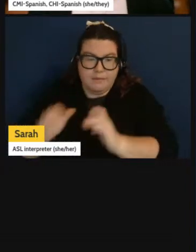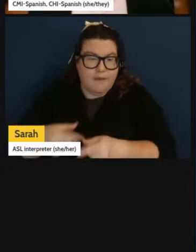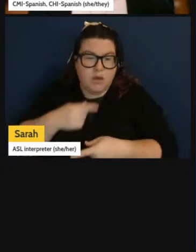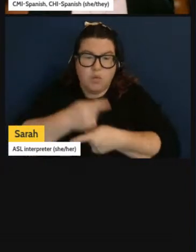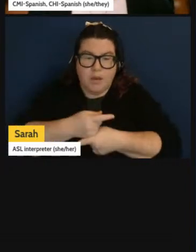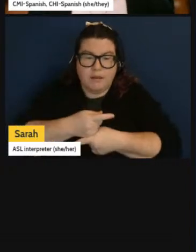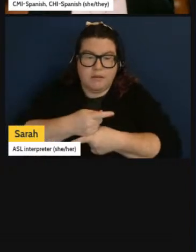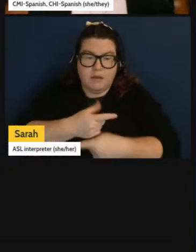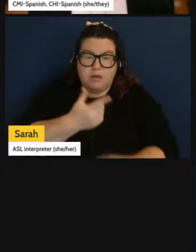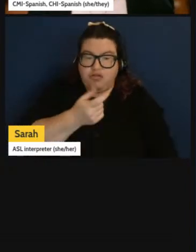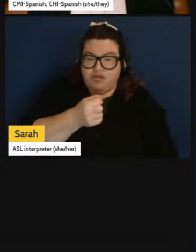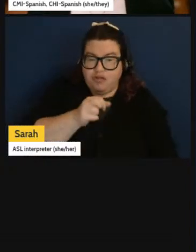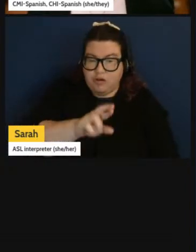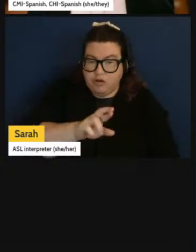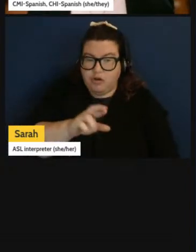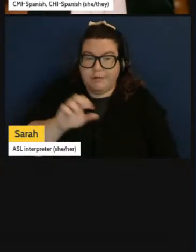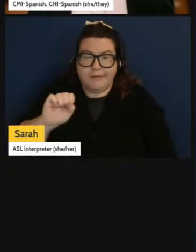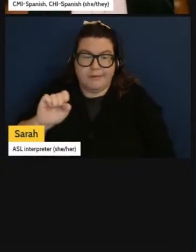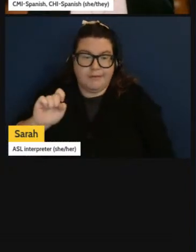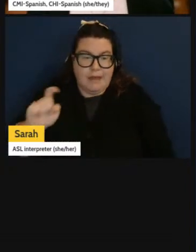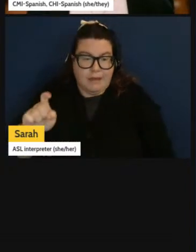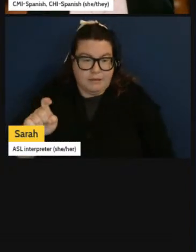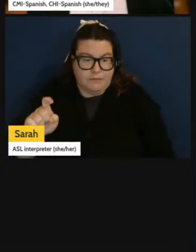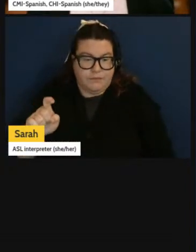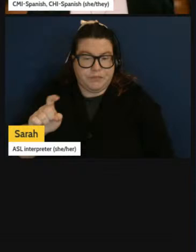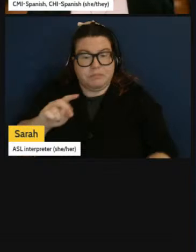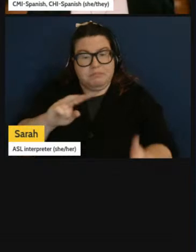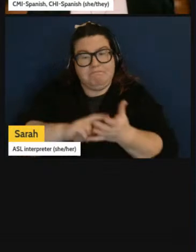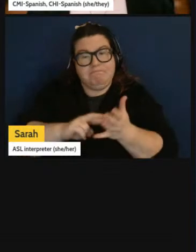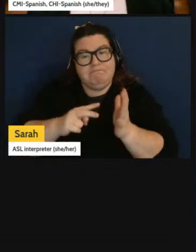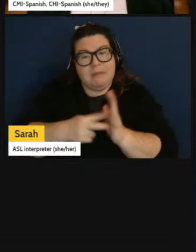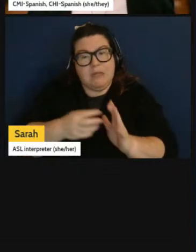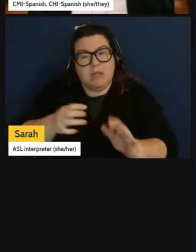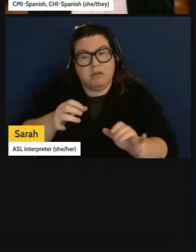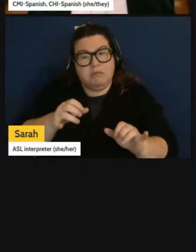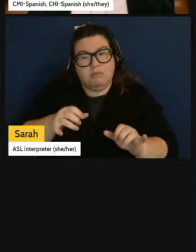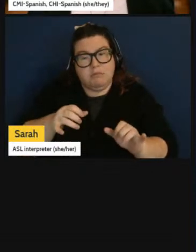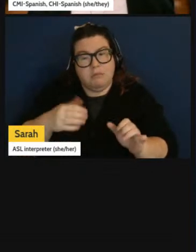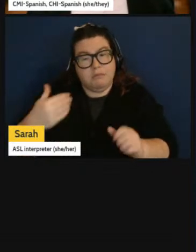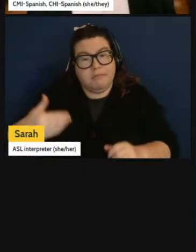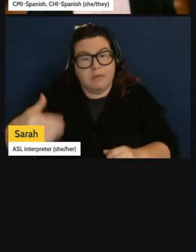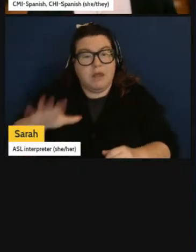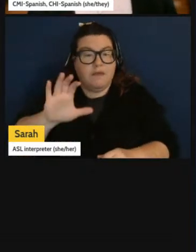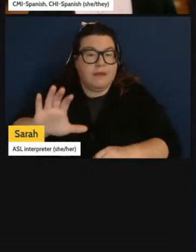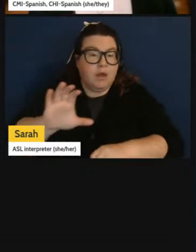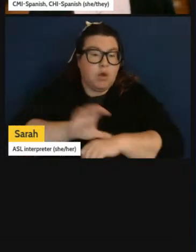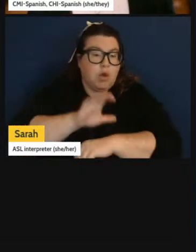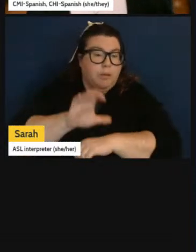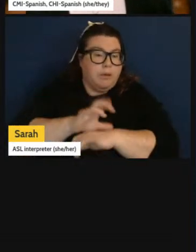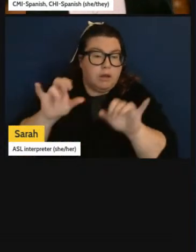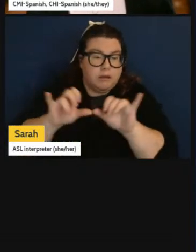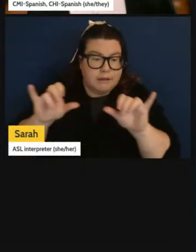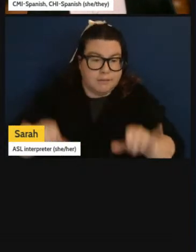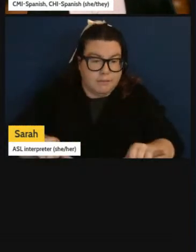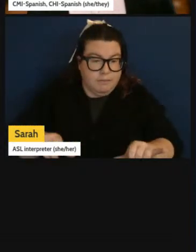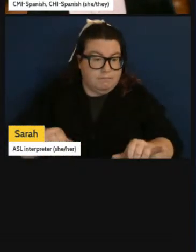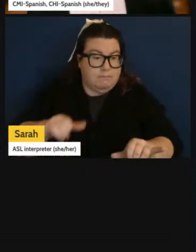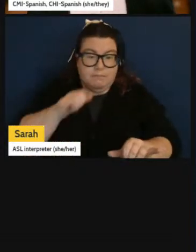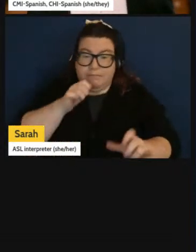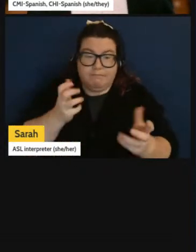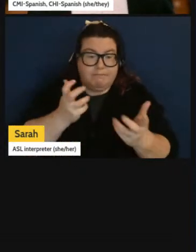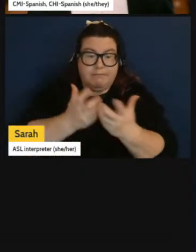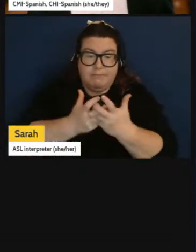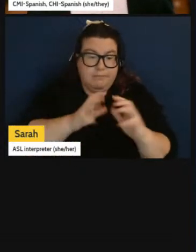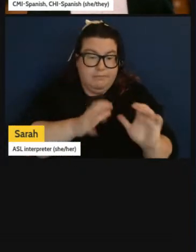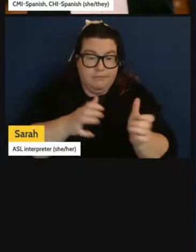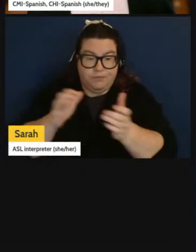sex. And this often means that their computer system doesn't correctly classify